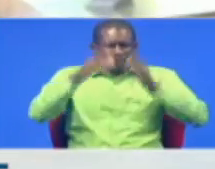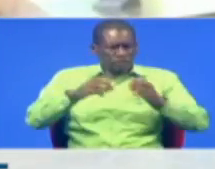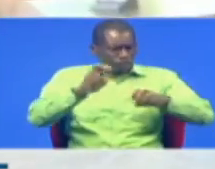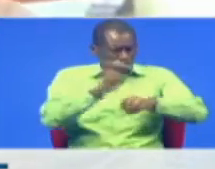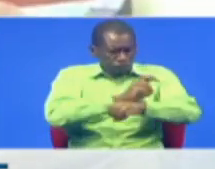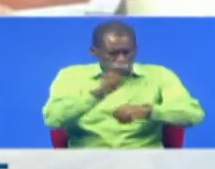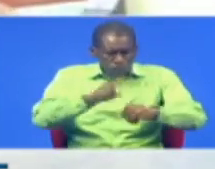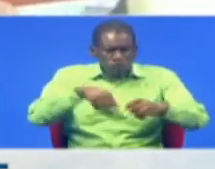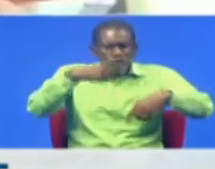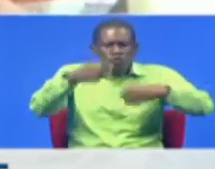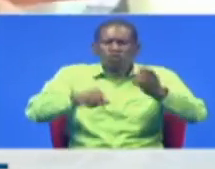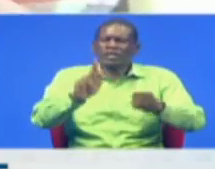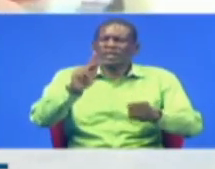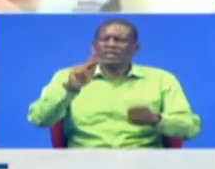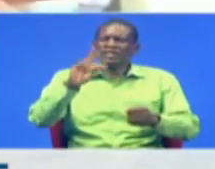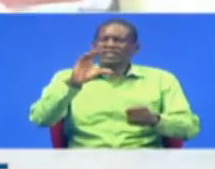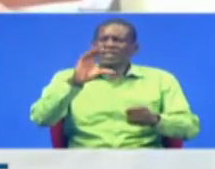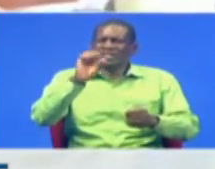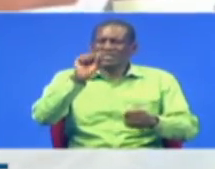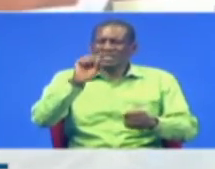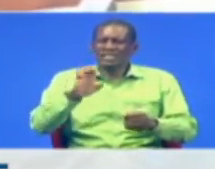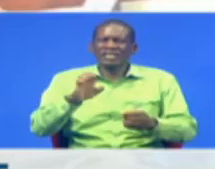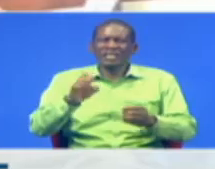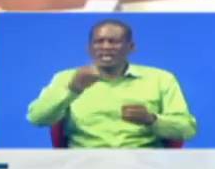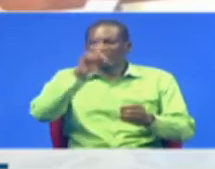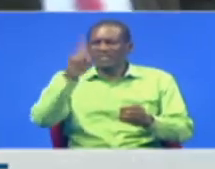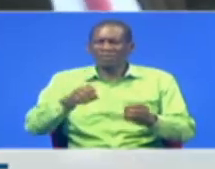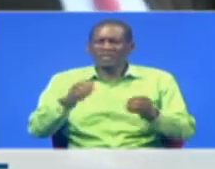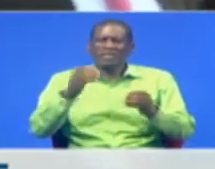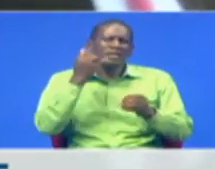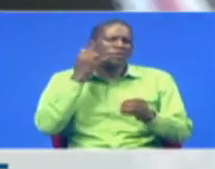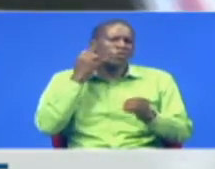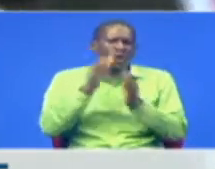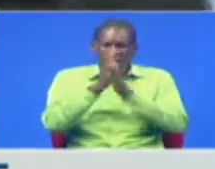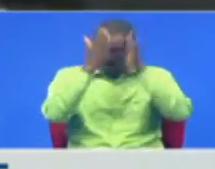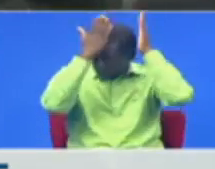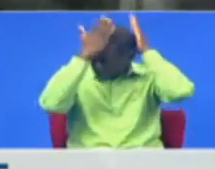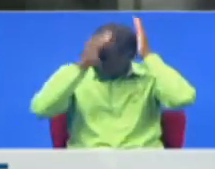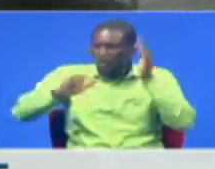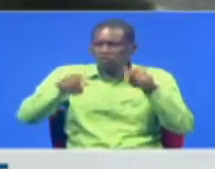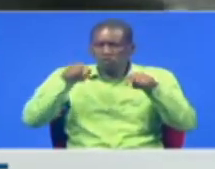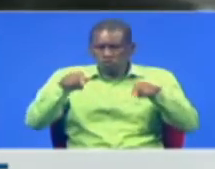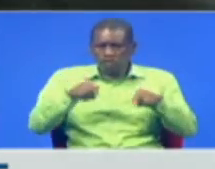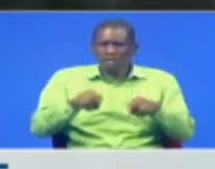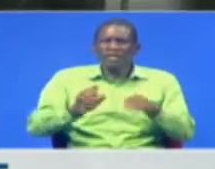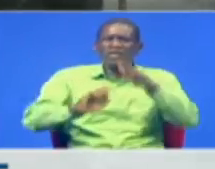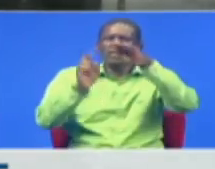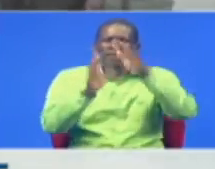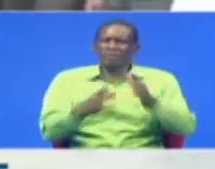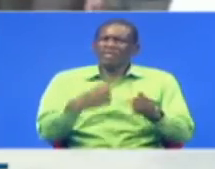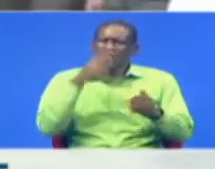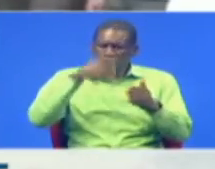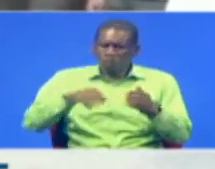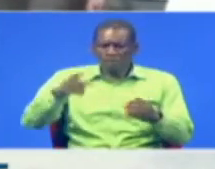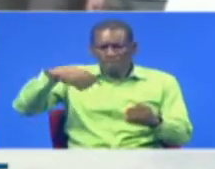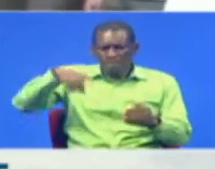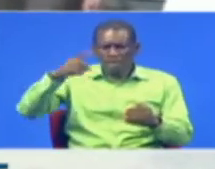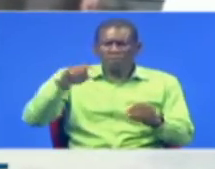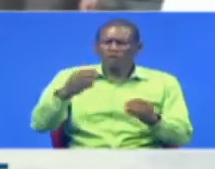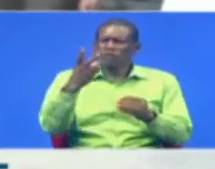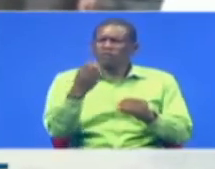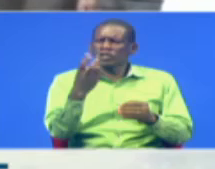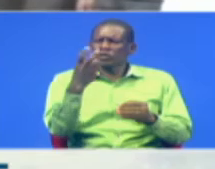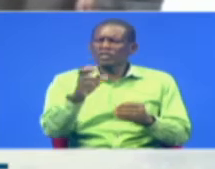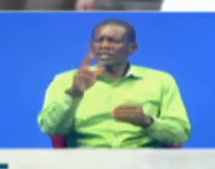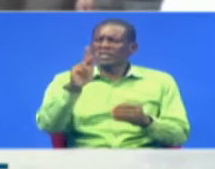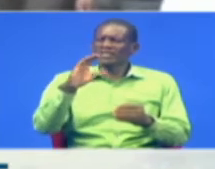KCSE exams in Nakuru and Kakamega counties today. Magoha revealed that the marking of 2020 KCSE exams